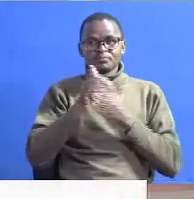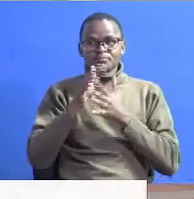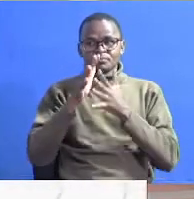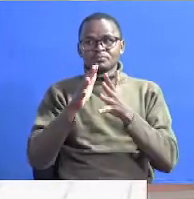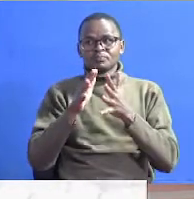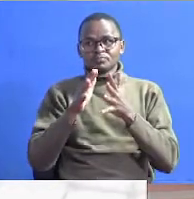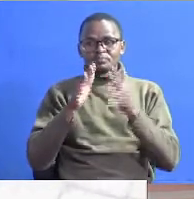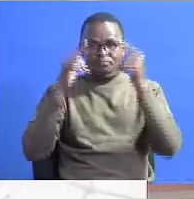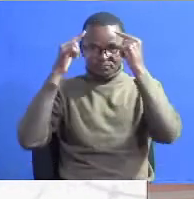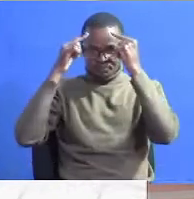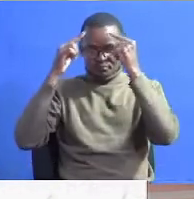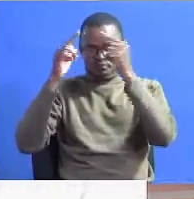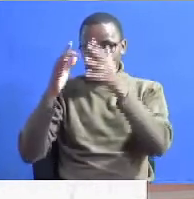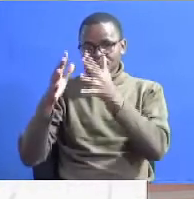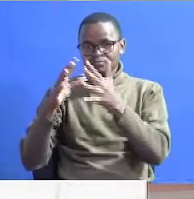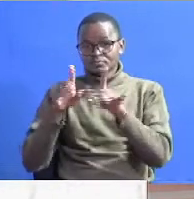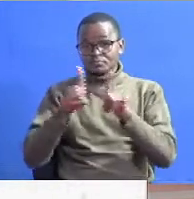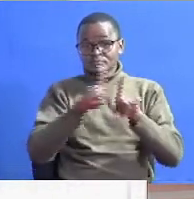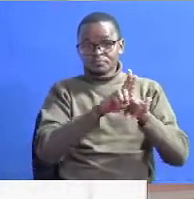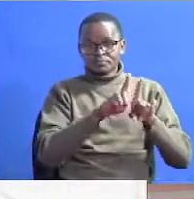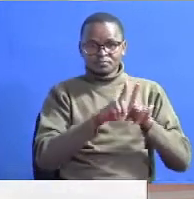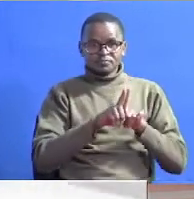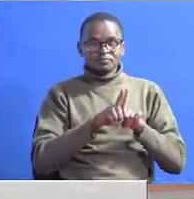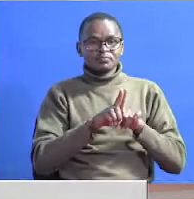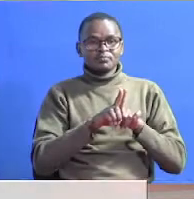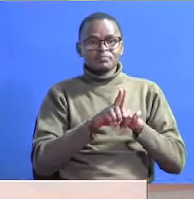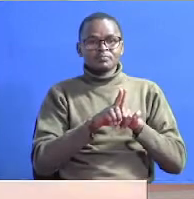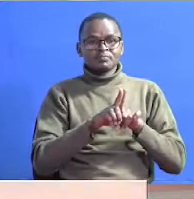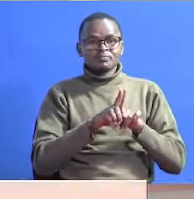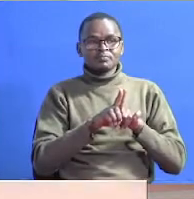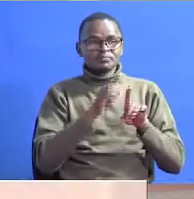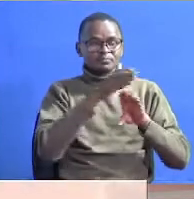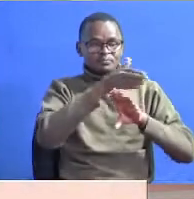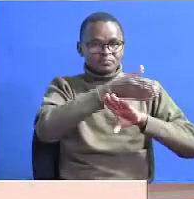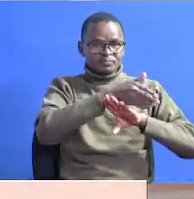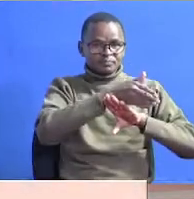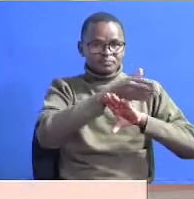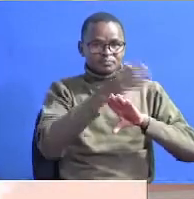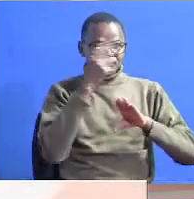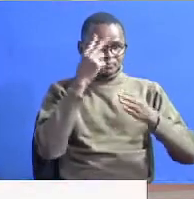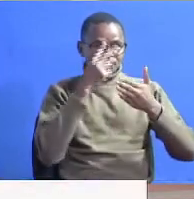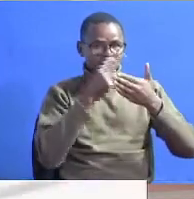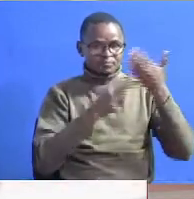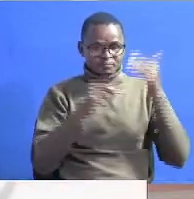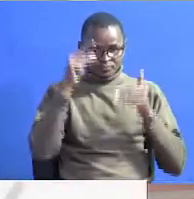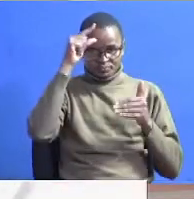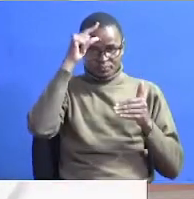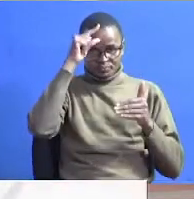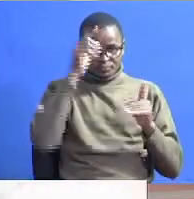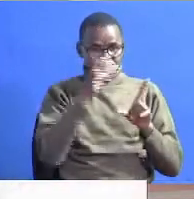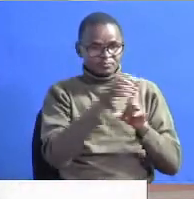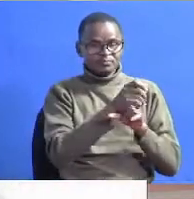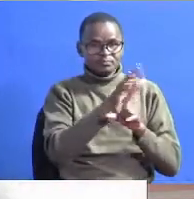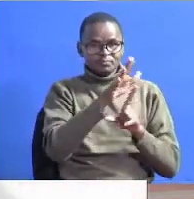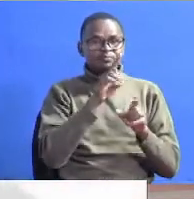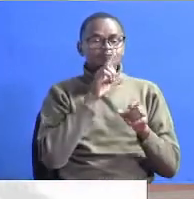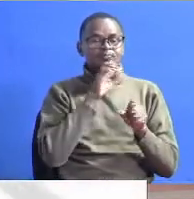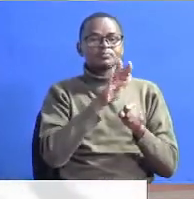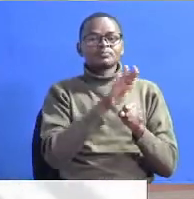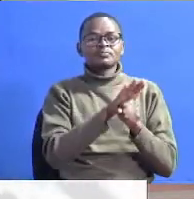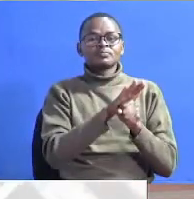his successors. And also, they are also after seeing whether the government will accomplish their